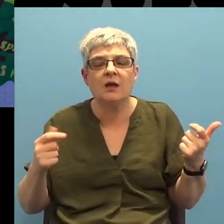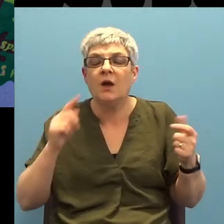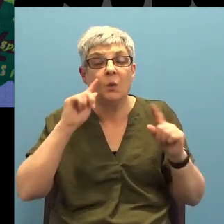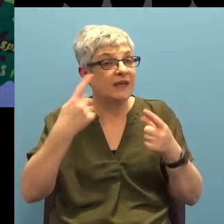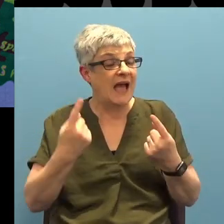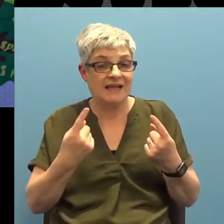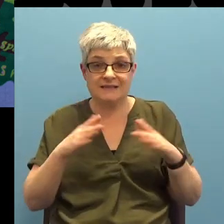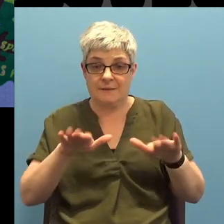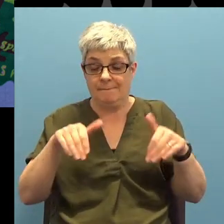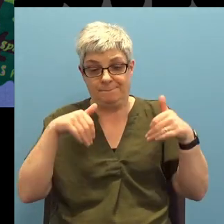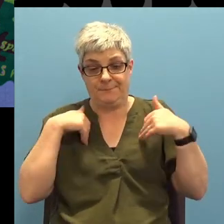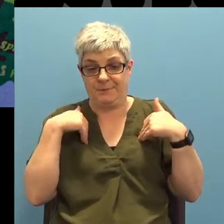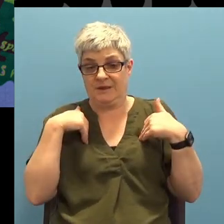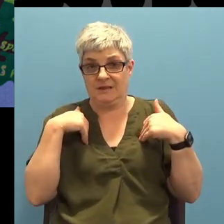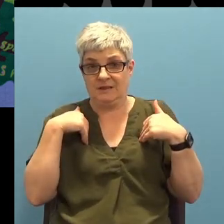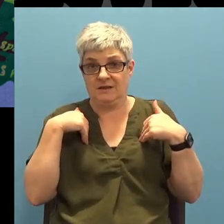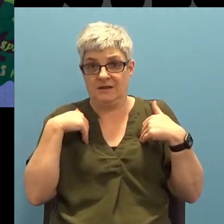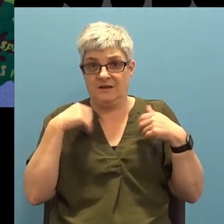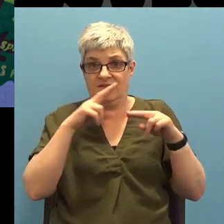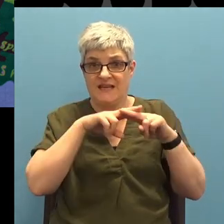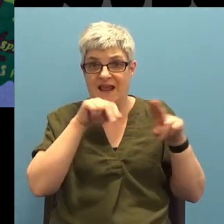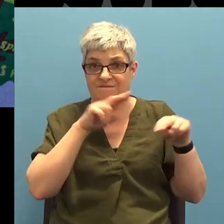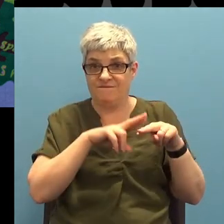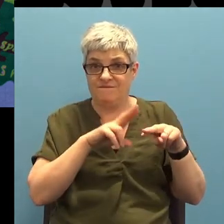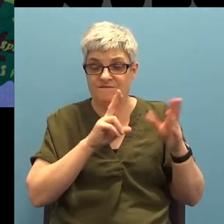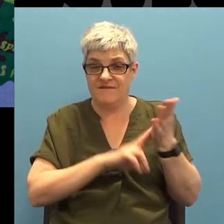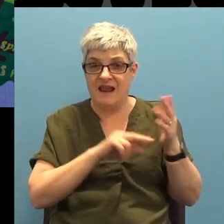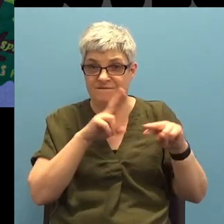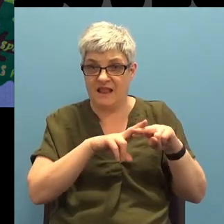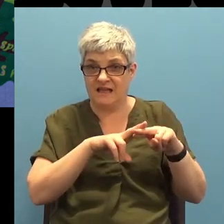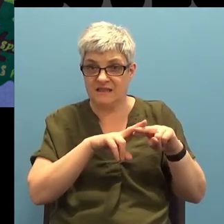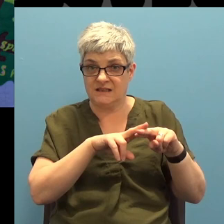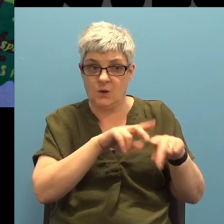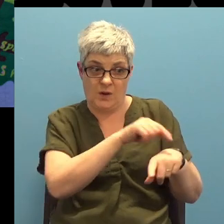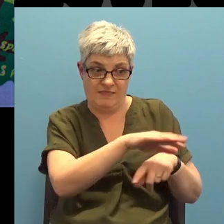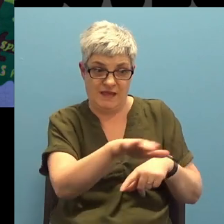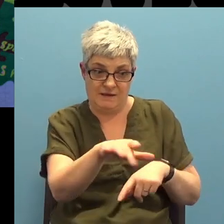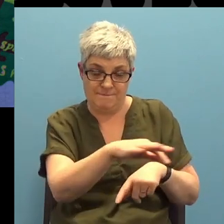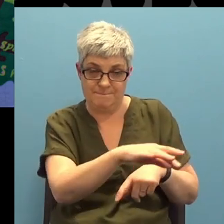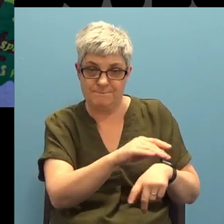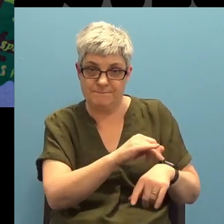We can't retreat to Netflix while they perish anymore.